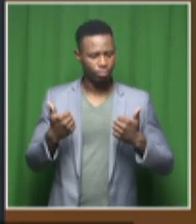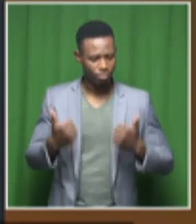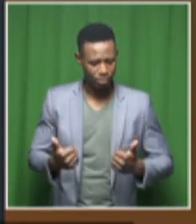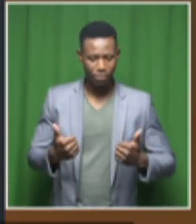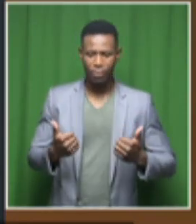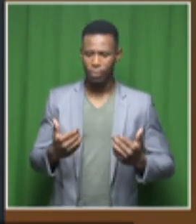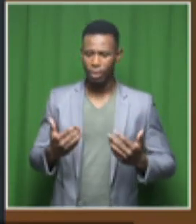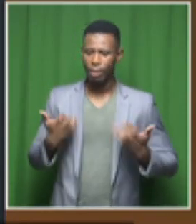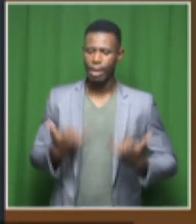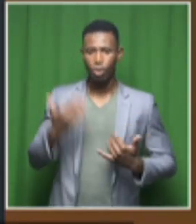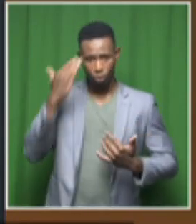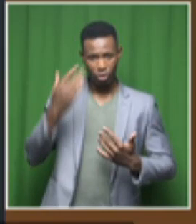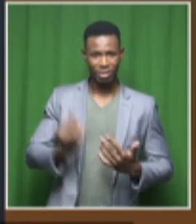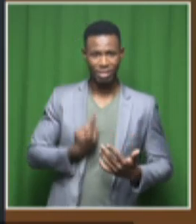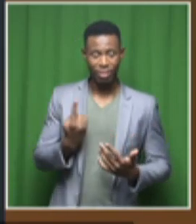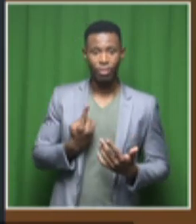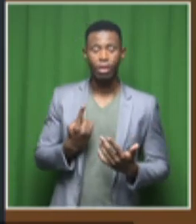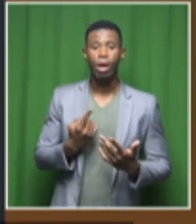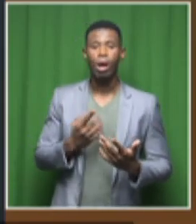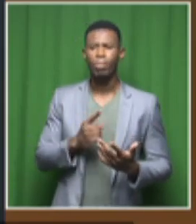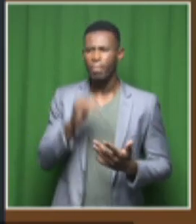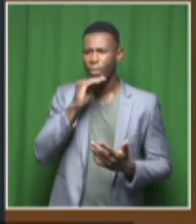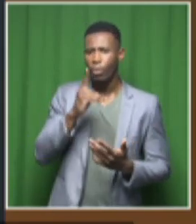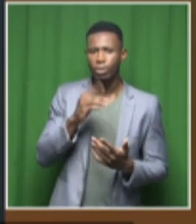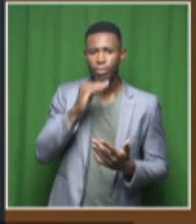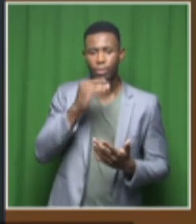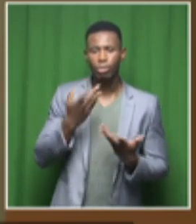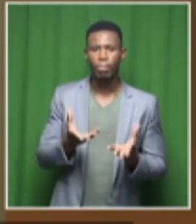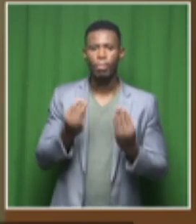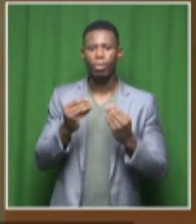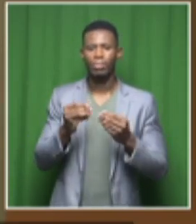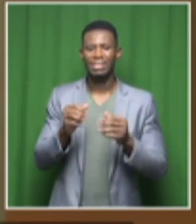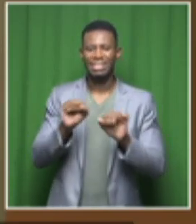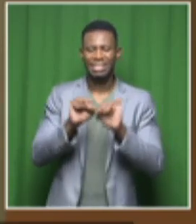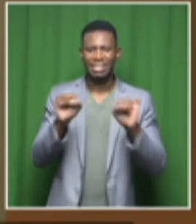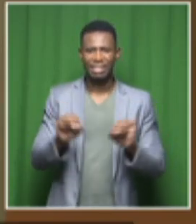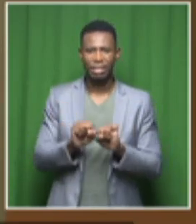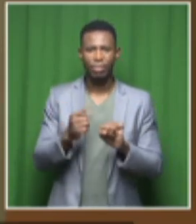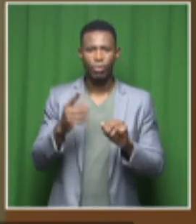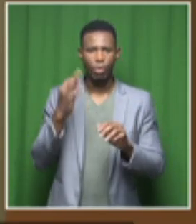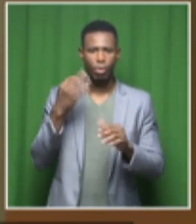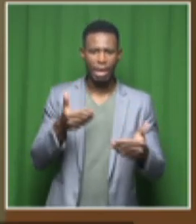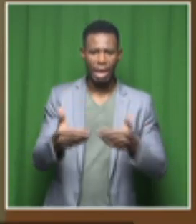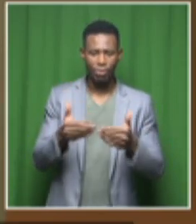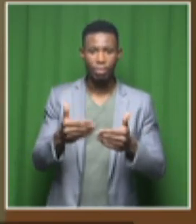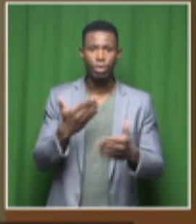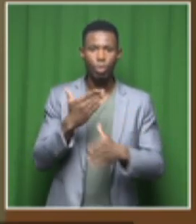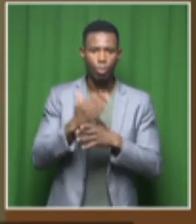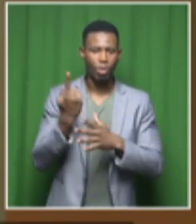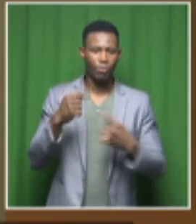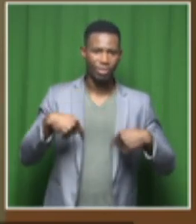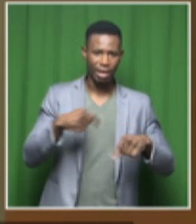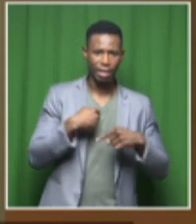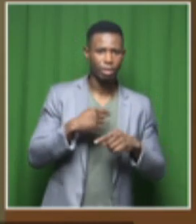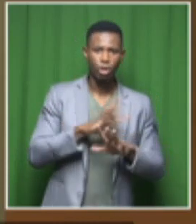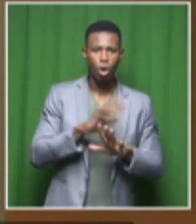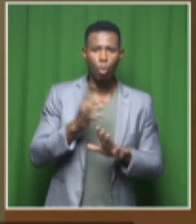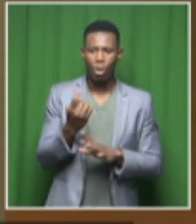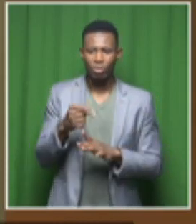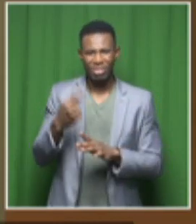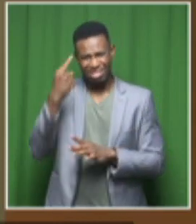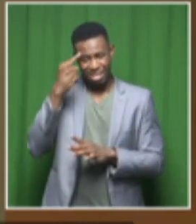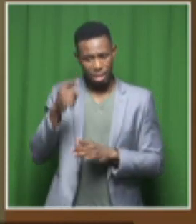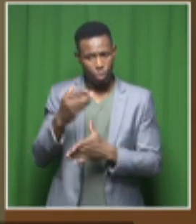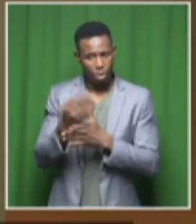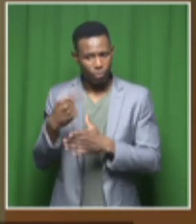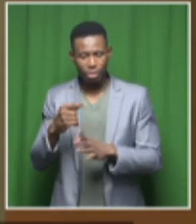we find ourselves is we find a system of governance that works for us, not the one that we think will work for us and then we imbibe it and then